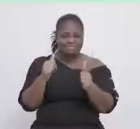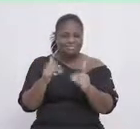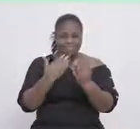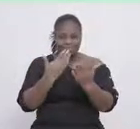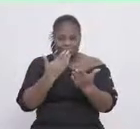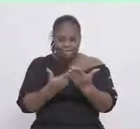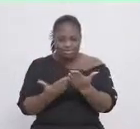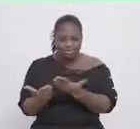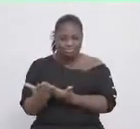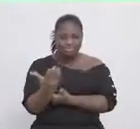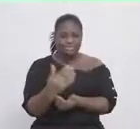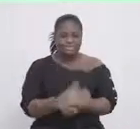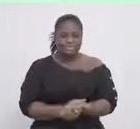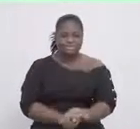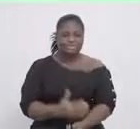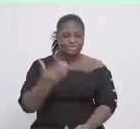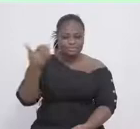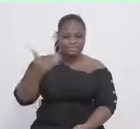show.